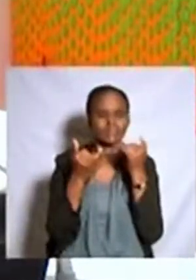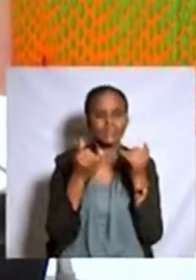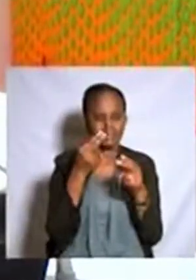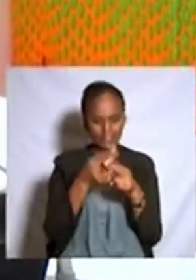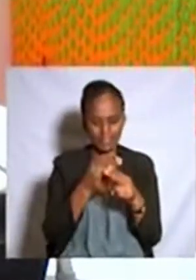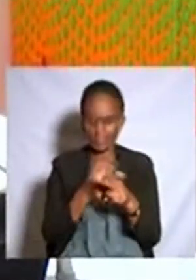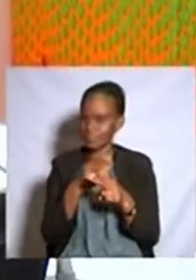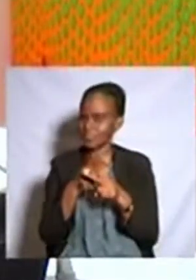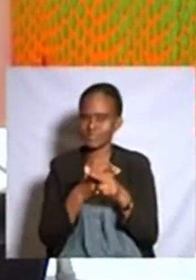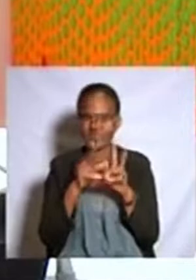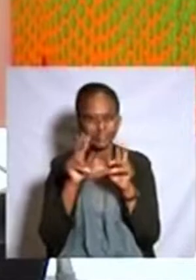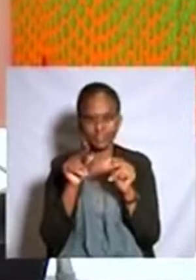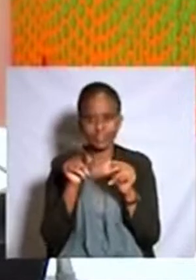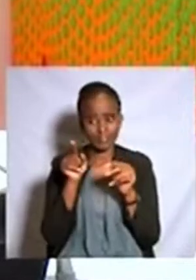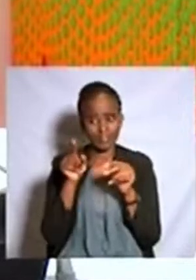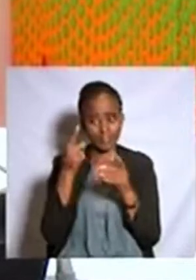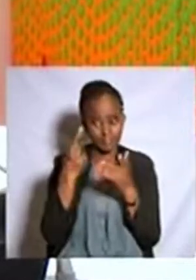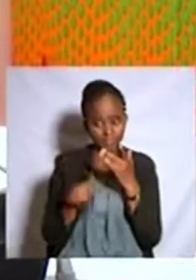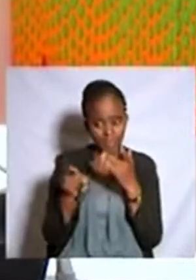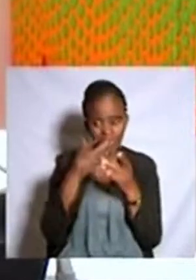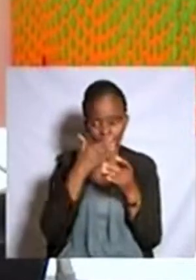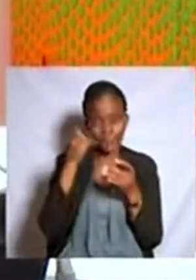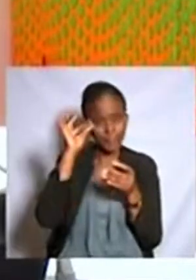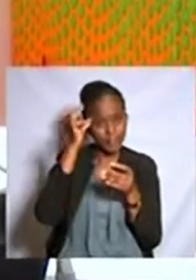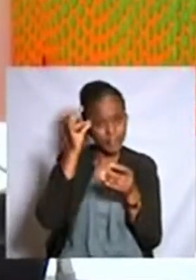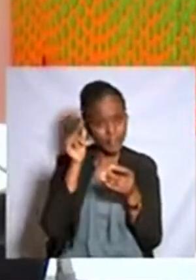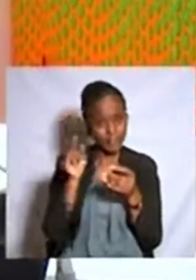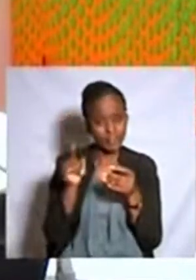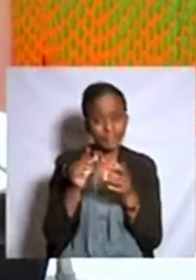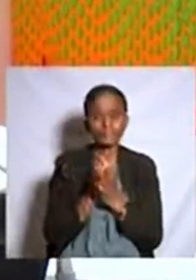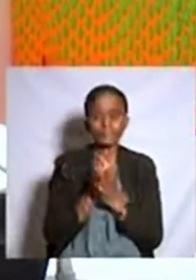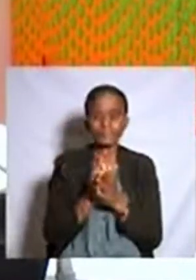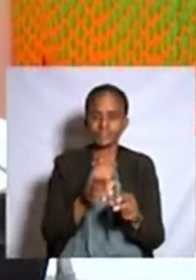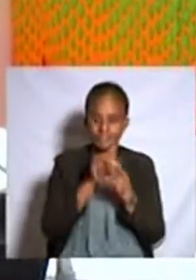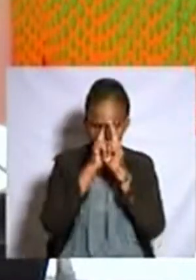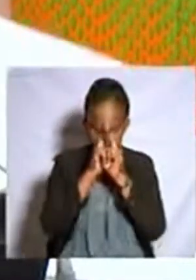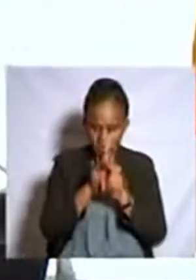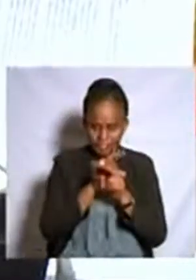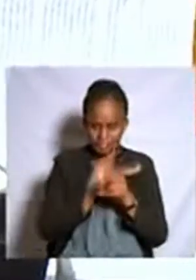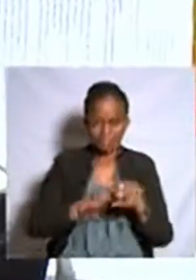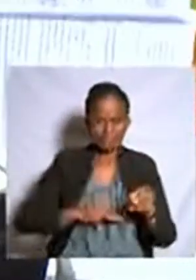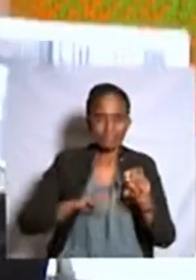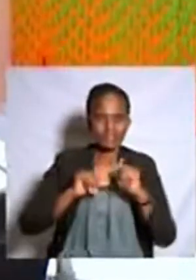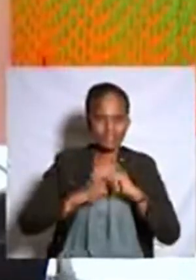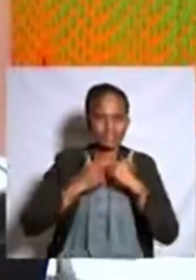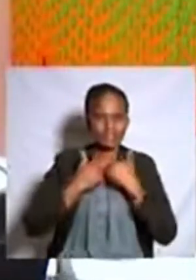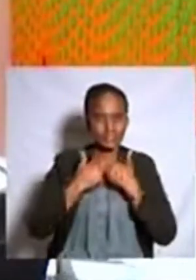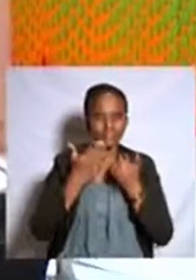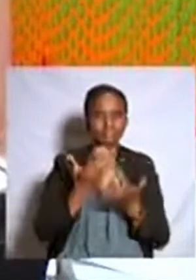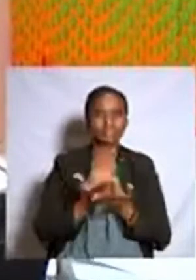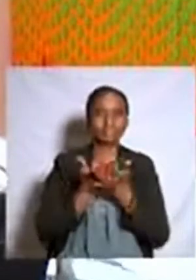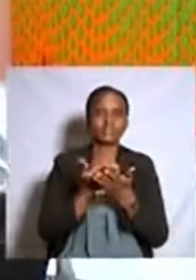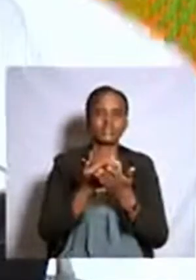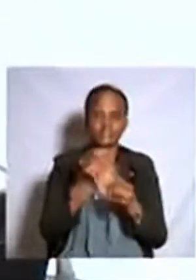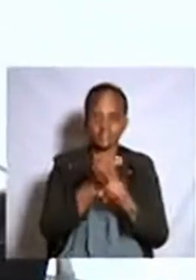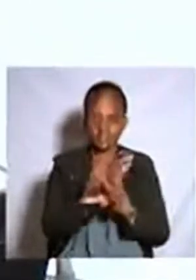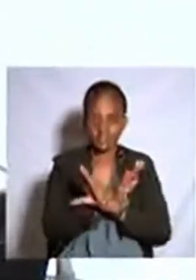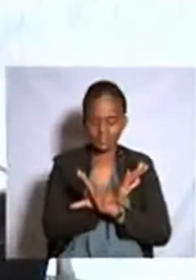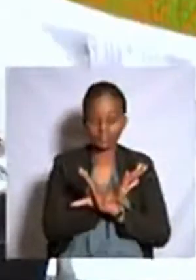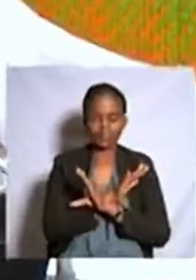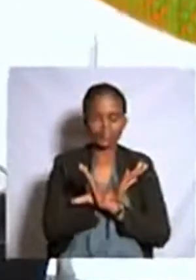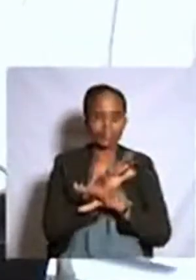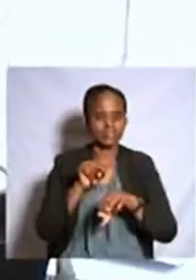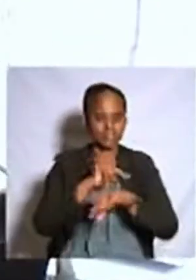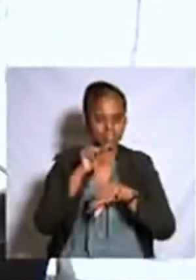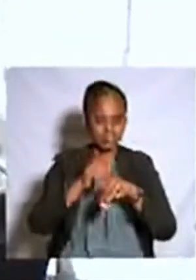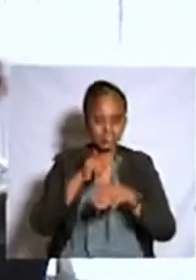months. I think that's why that has to be taken note. Honorable members, we have read the submissions by the Zambia